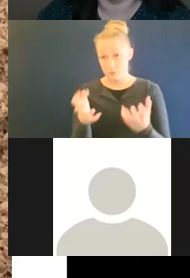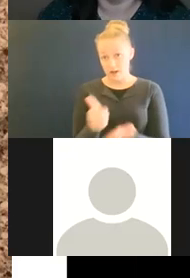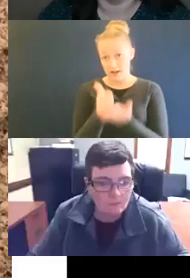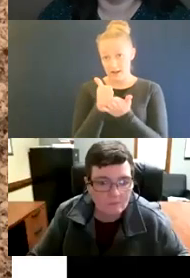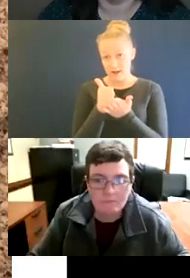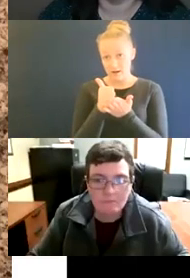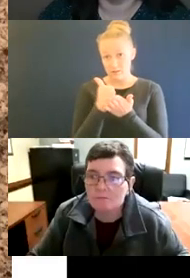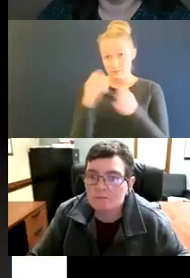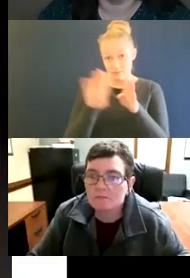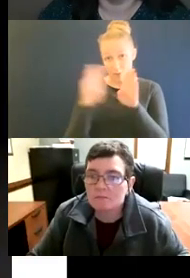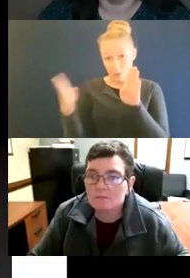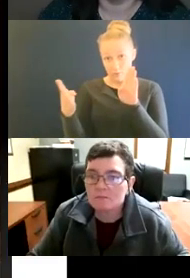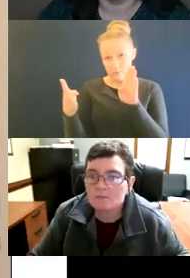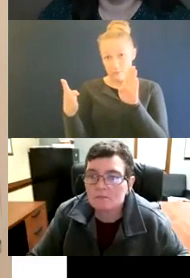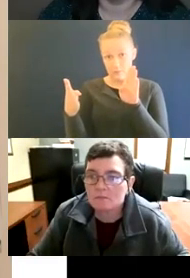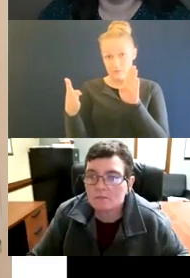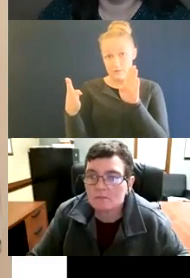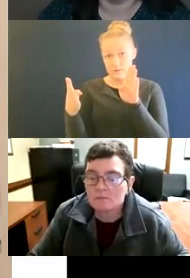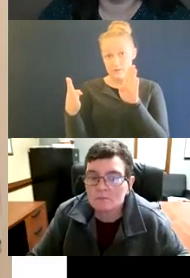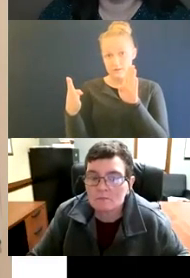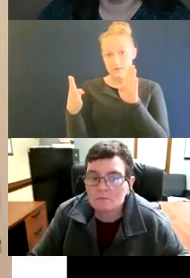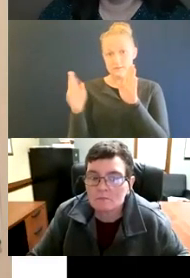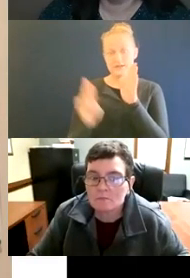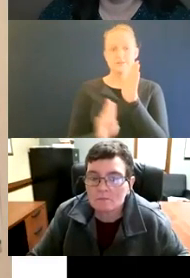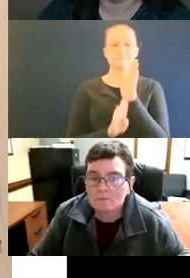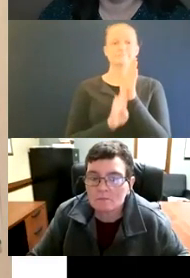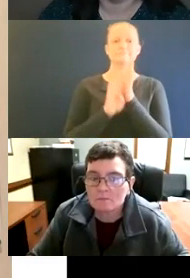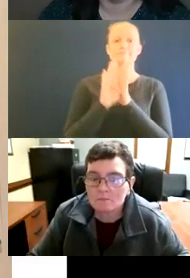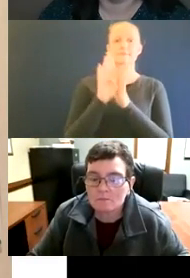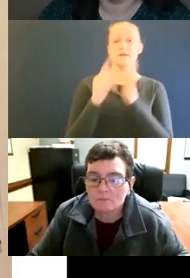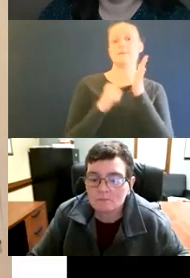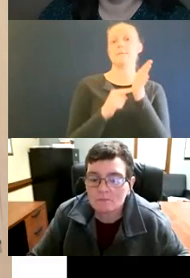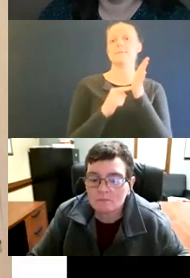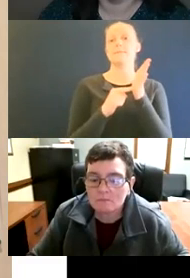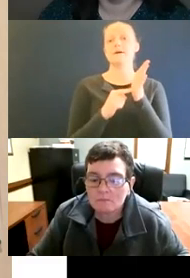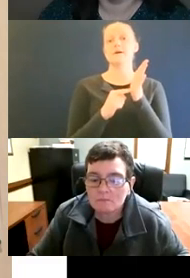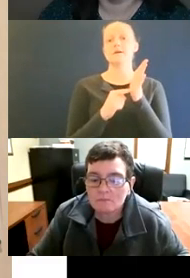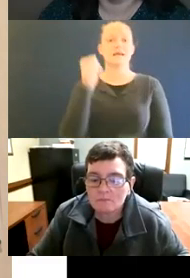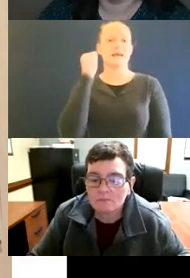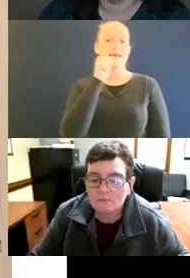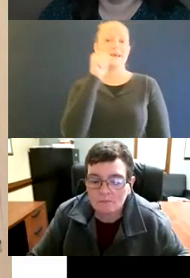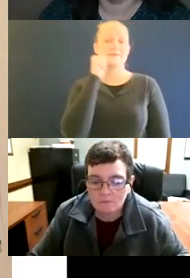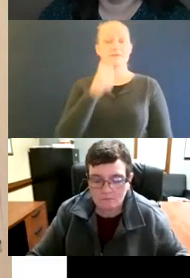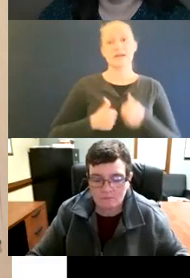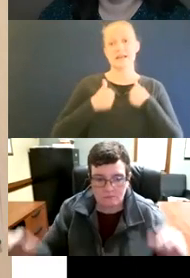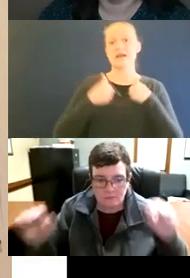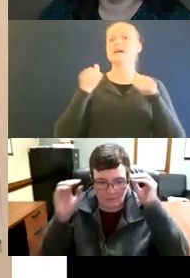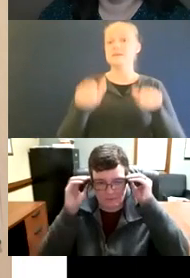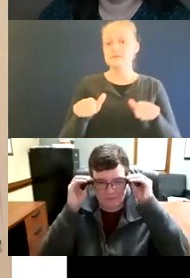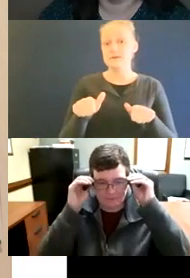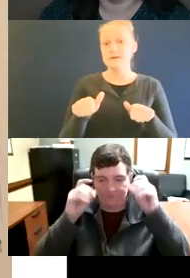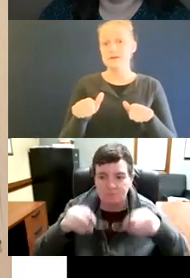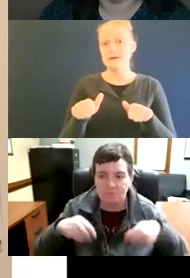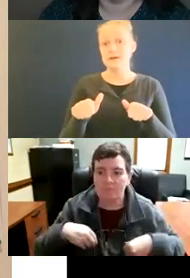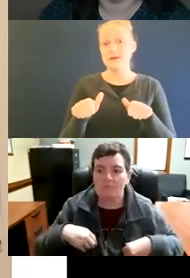help opening that? By building modeling into your daily routine, this can help your AAC learner